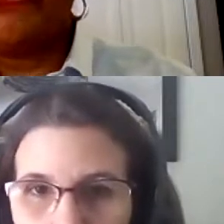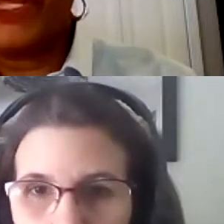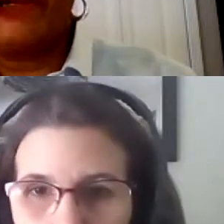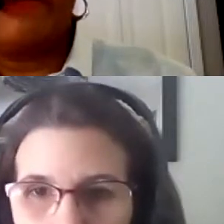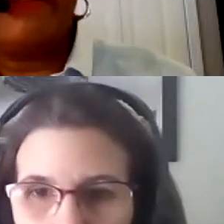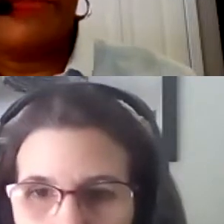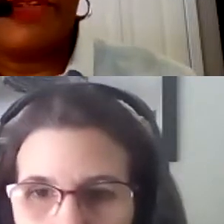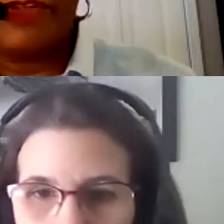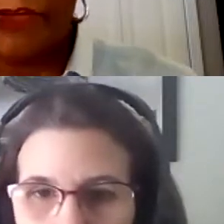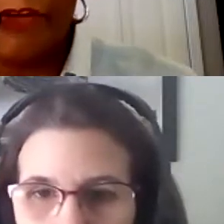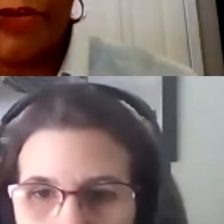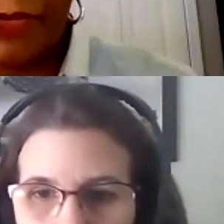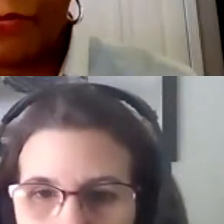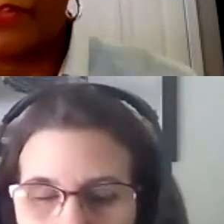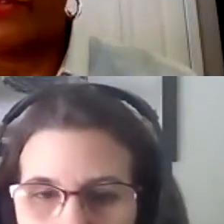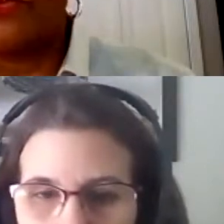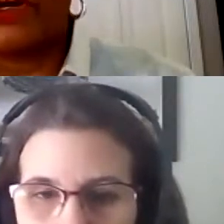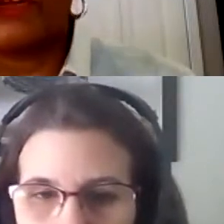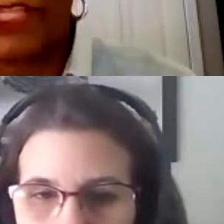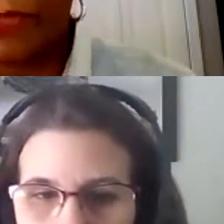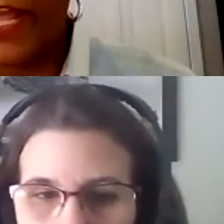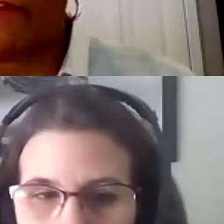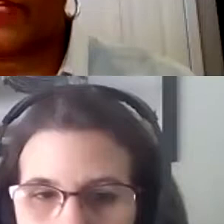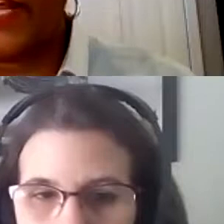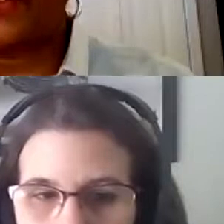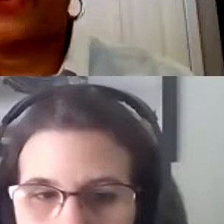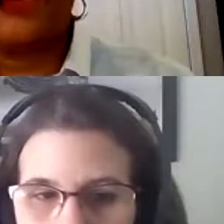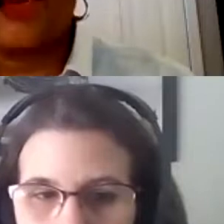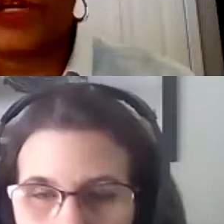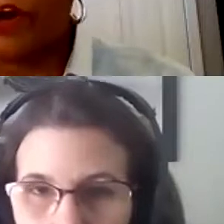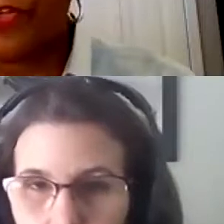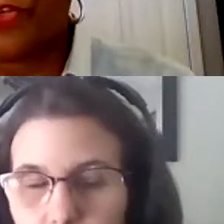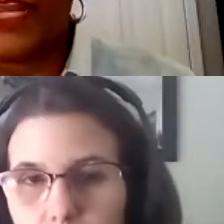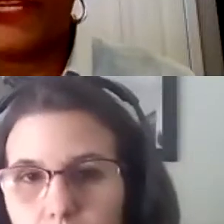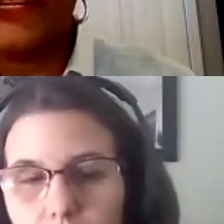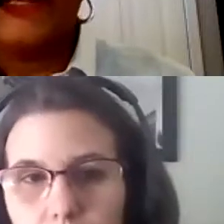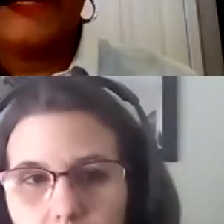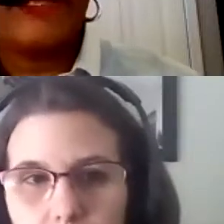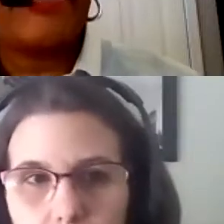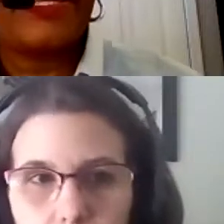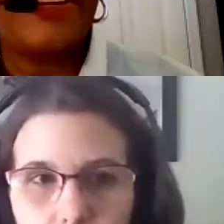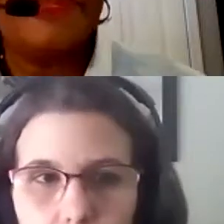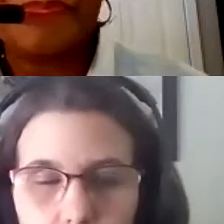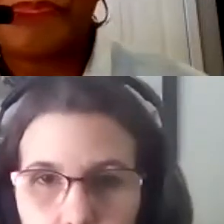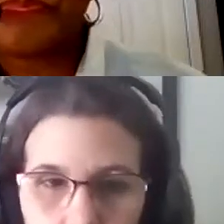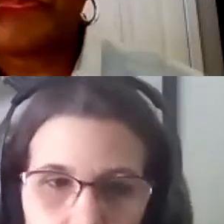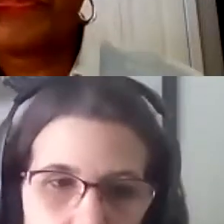of those who are typically out of the classroom or incarcerated? Thank